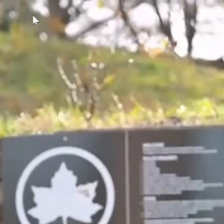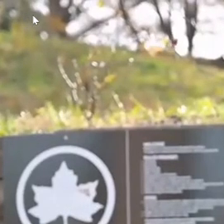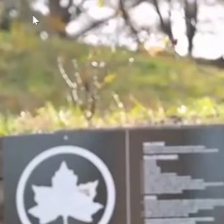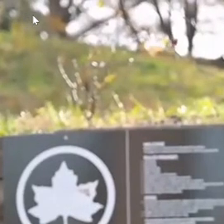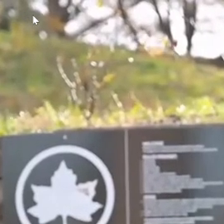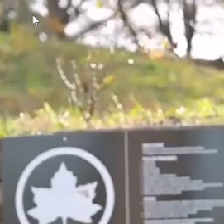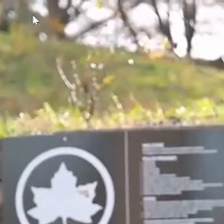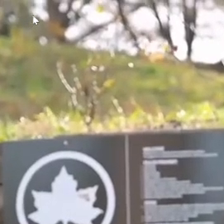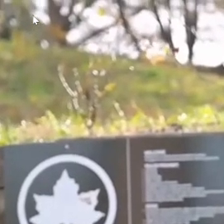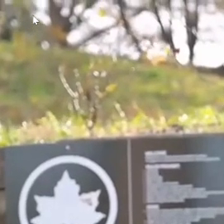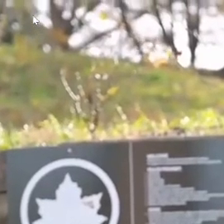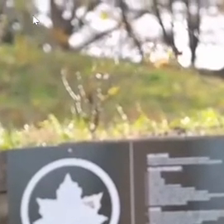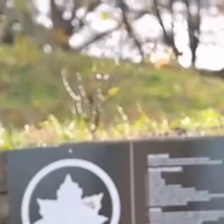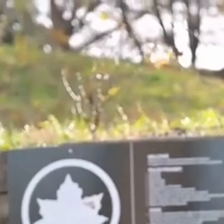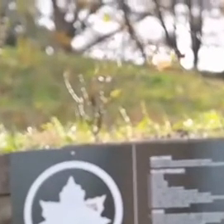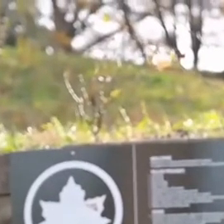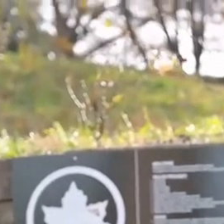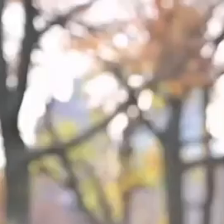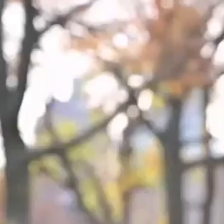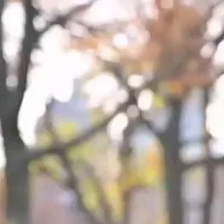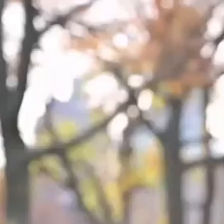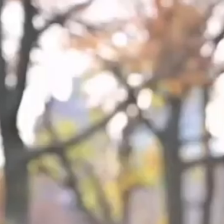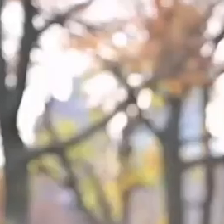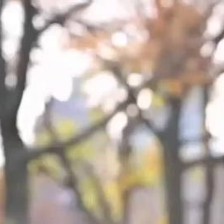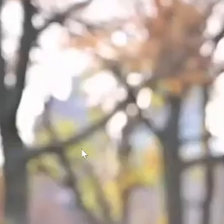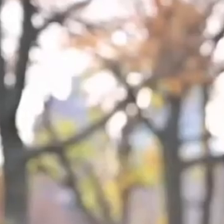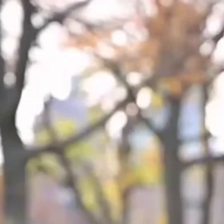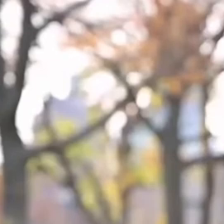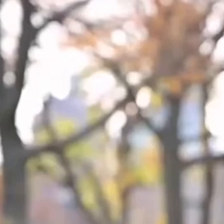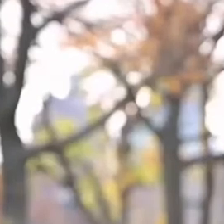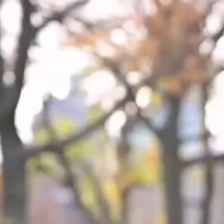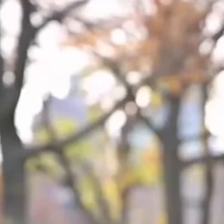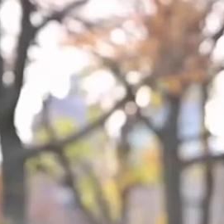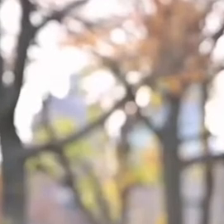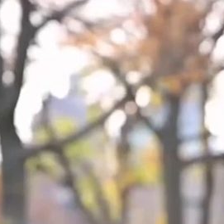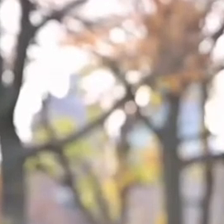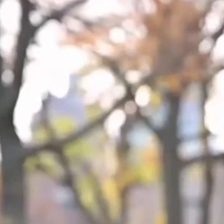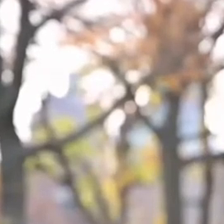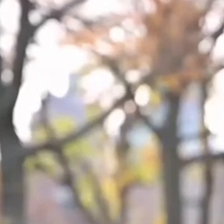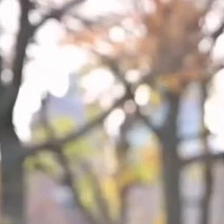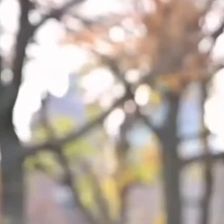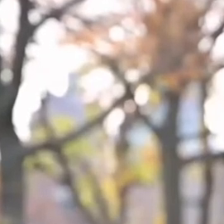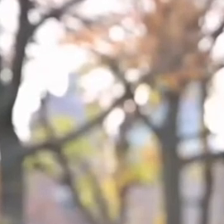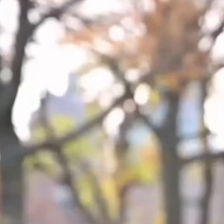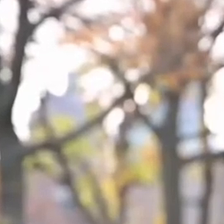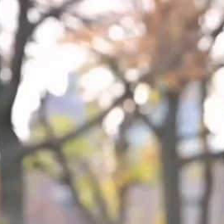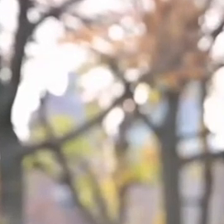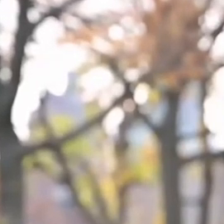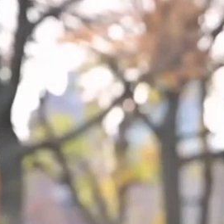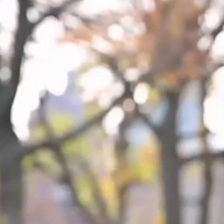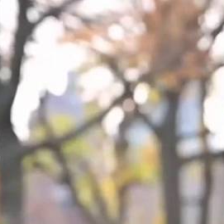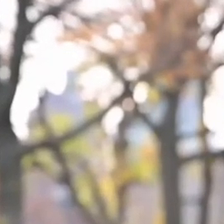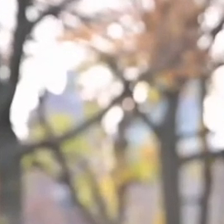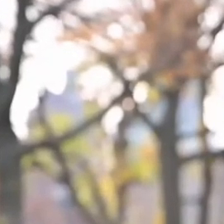and one day he finally came to me. He's like, could you please help me? I was like, help you do what? He's like, I really need somewhere to go. And I